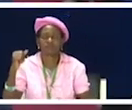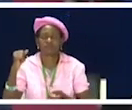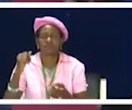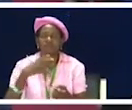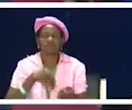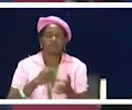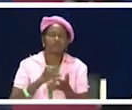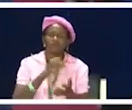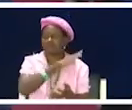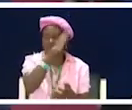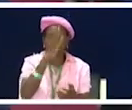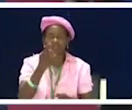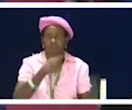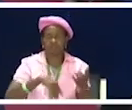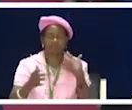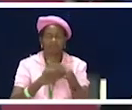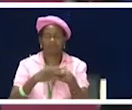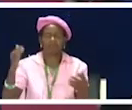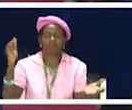and it will never come back.